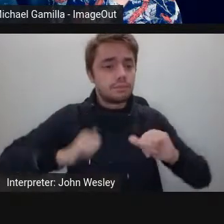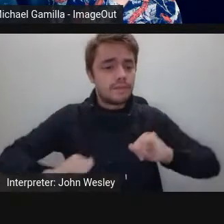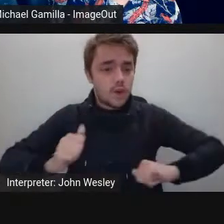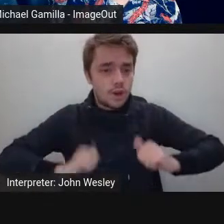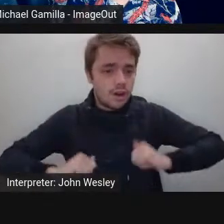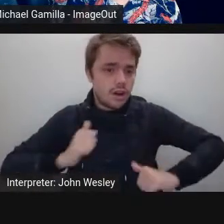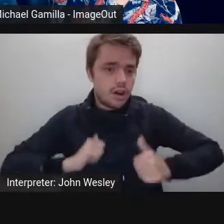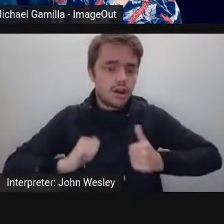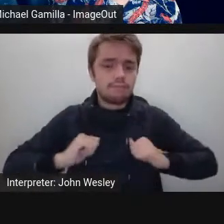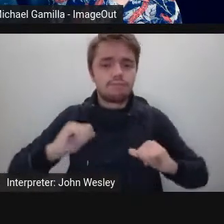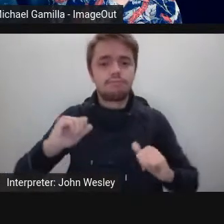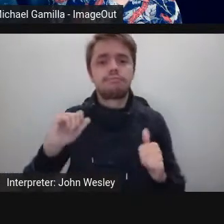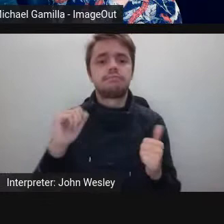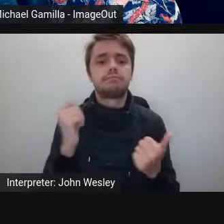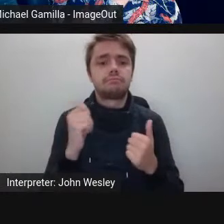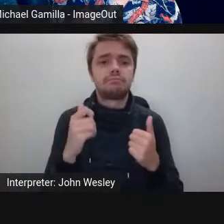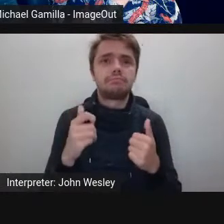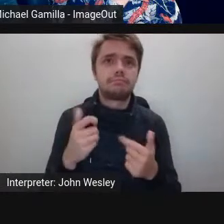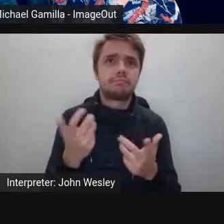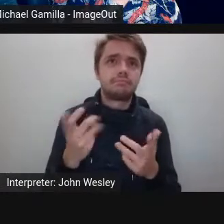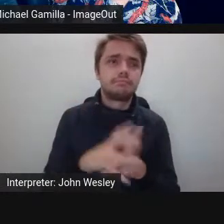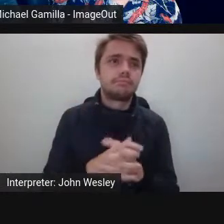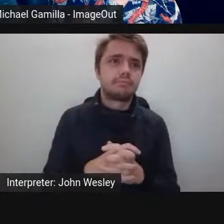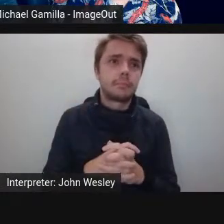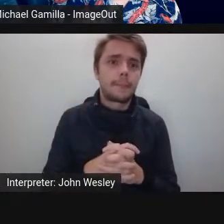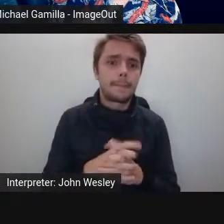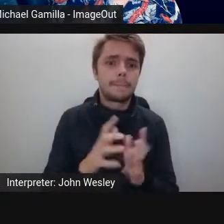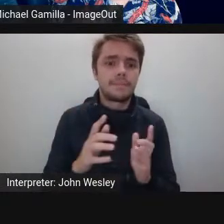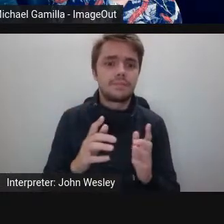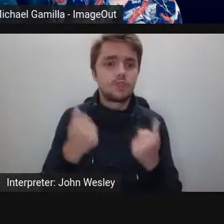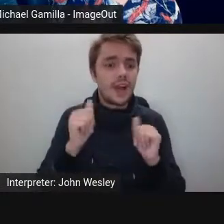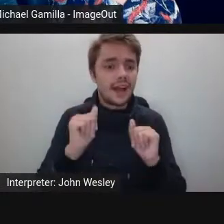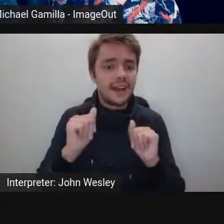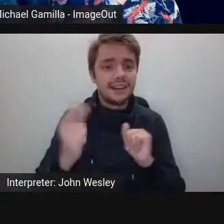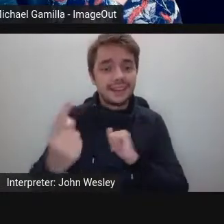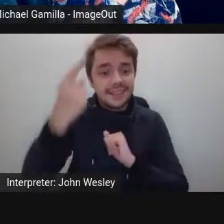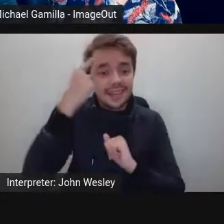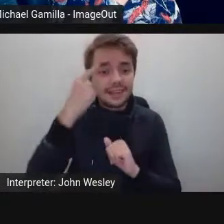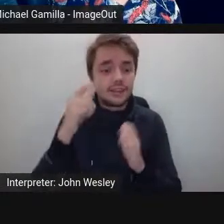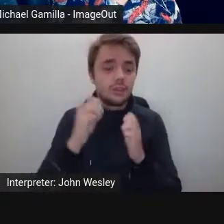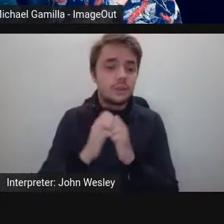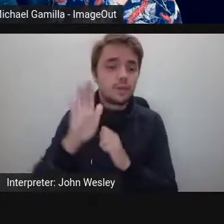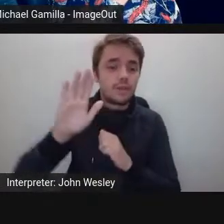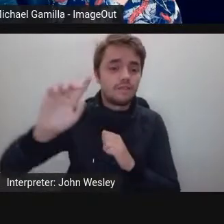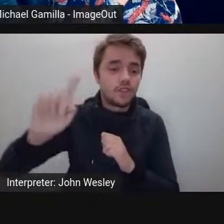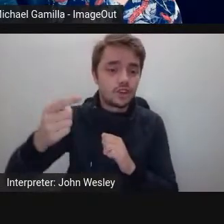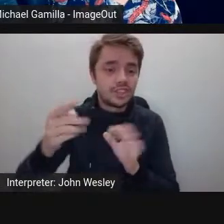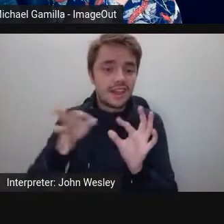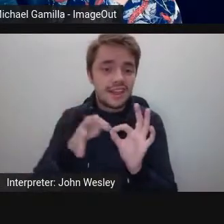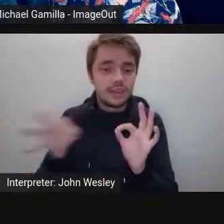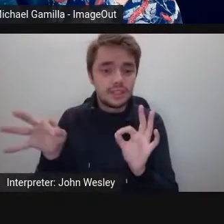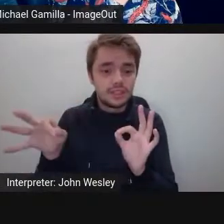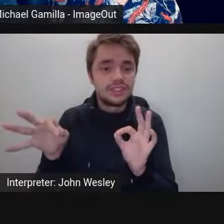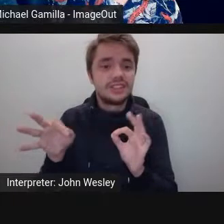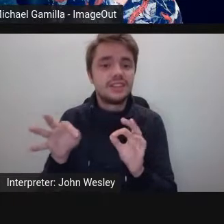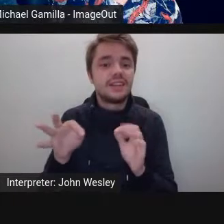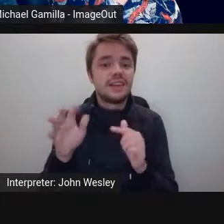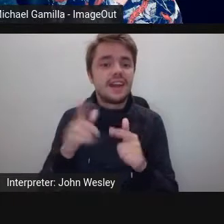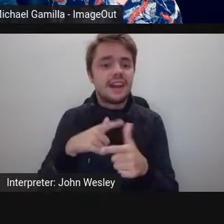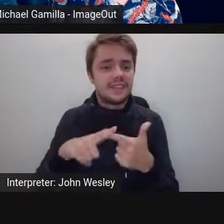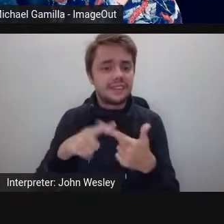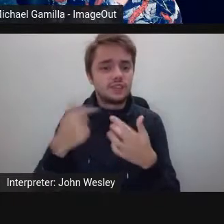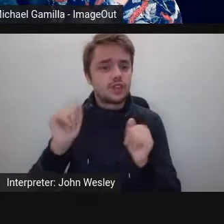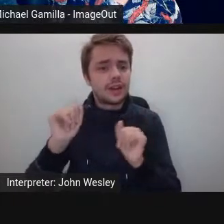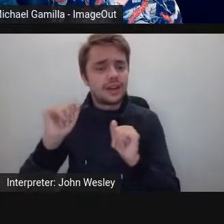to think in your modern language. And what happened when you start to think in other